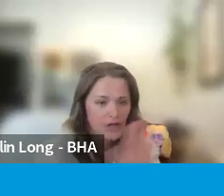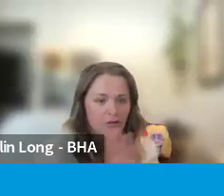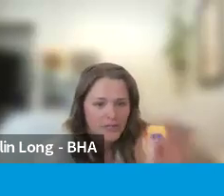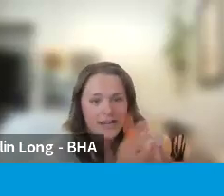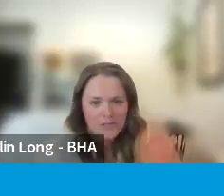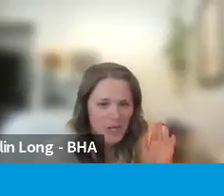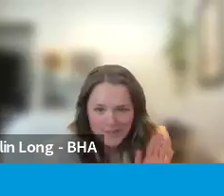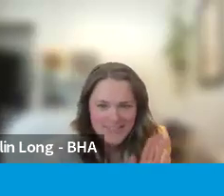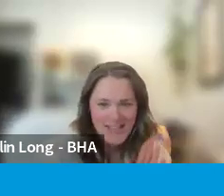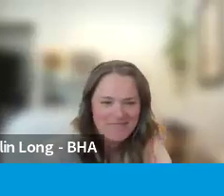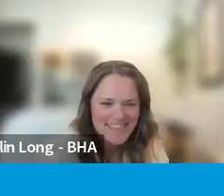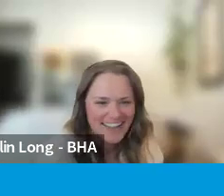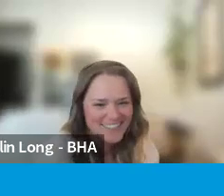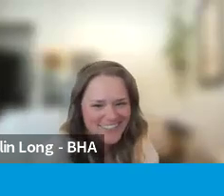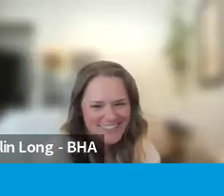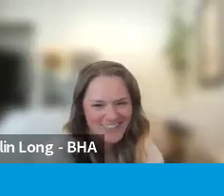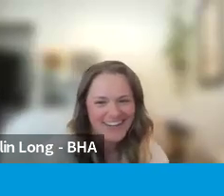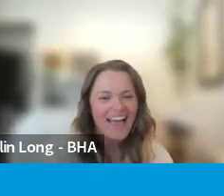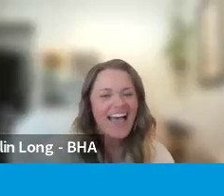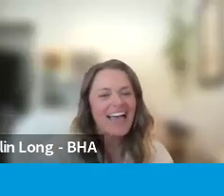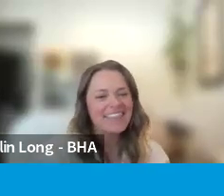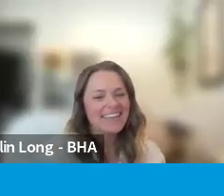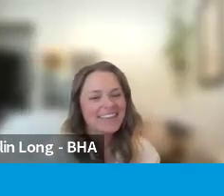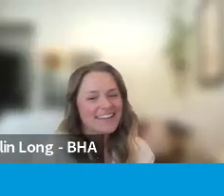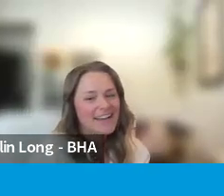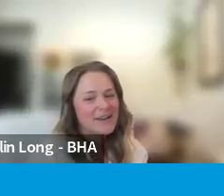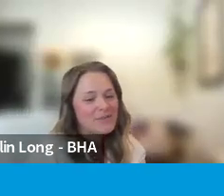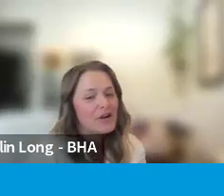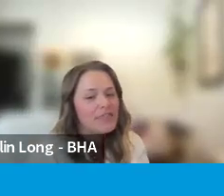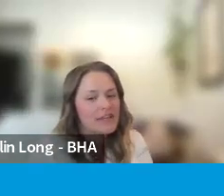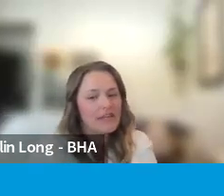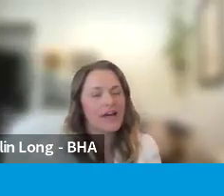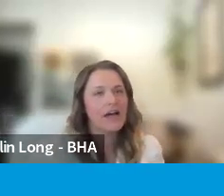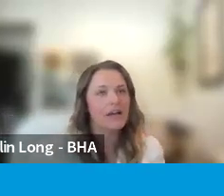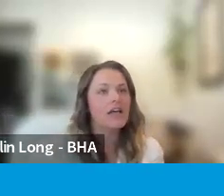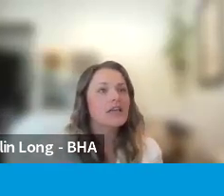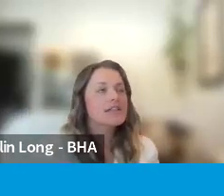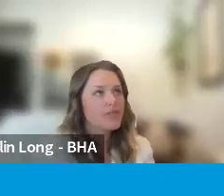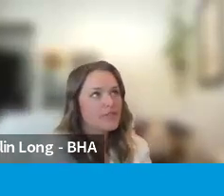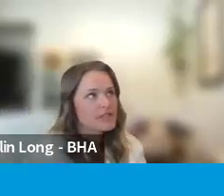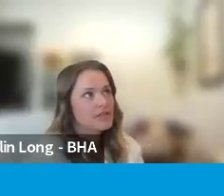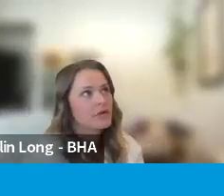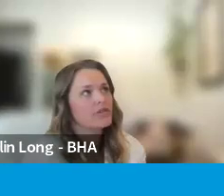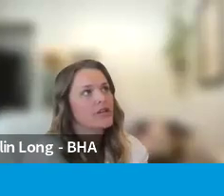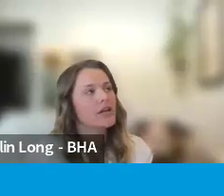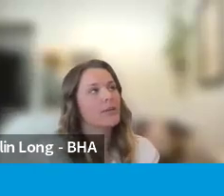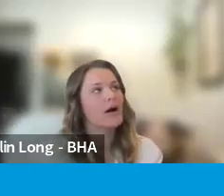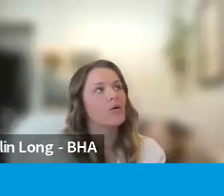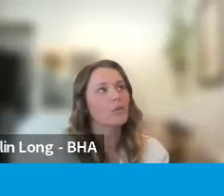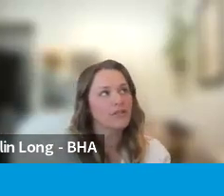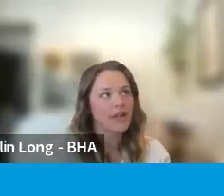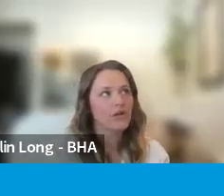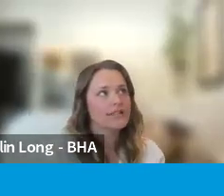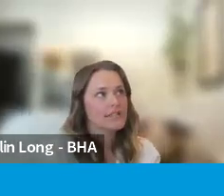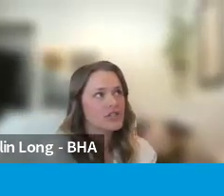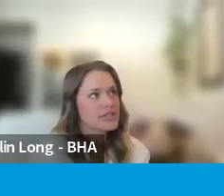sorry, I'm like trying to read and talk at the same time to make sure. And then, you know, I think that some of the things that we were thinking